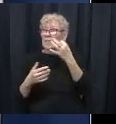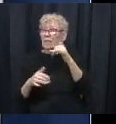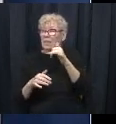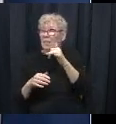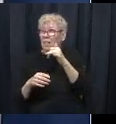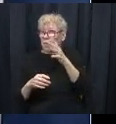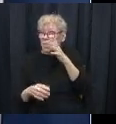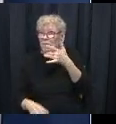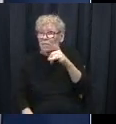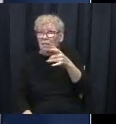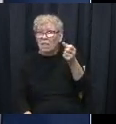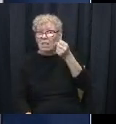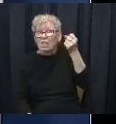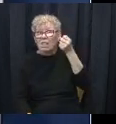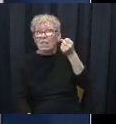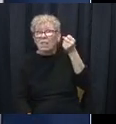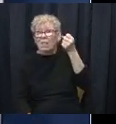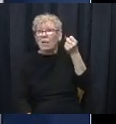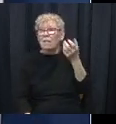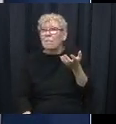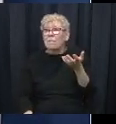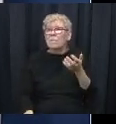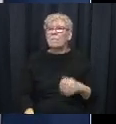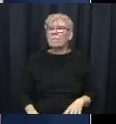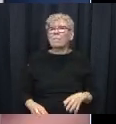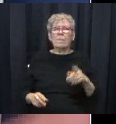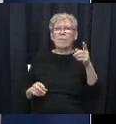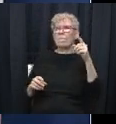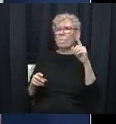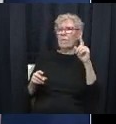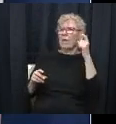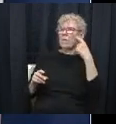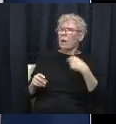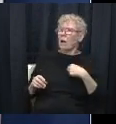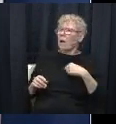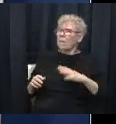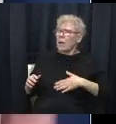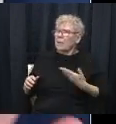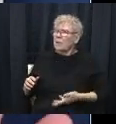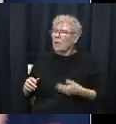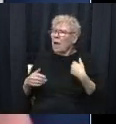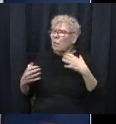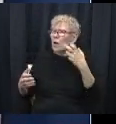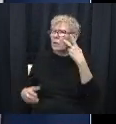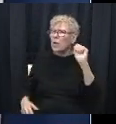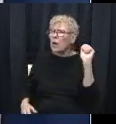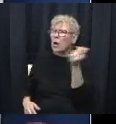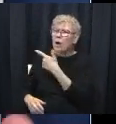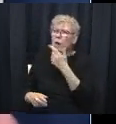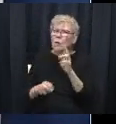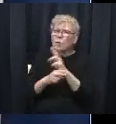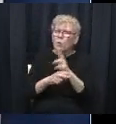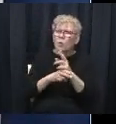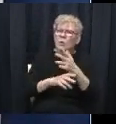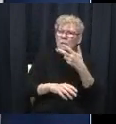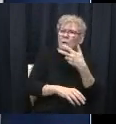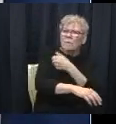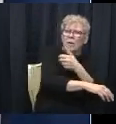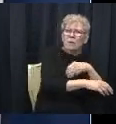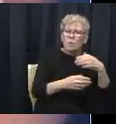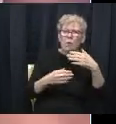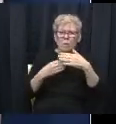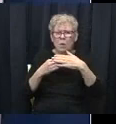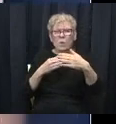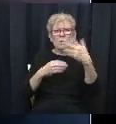days. So when vaccines, and there have not been vaccines reassigned from El Paso County